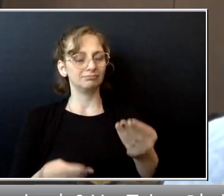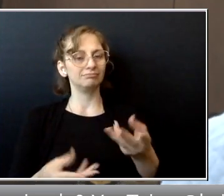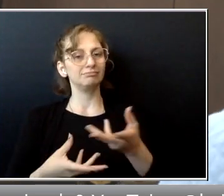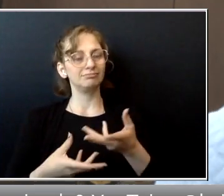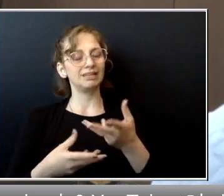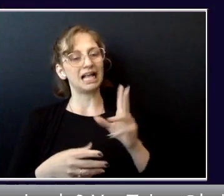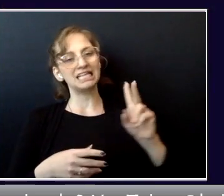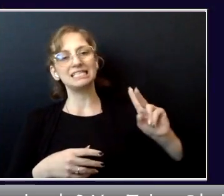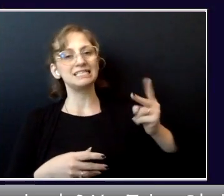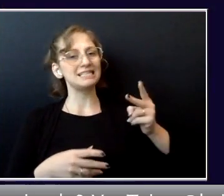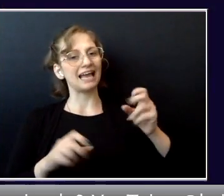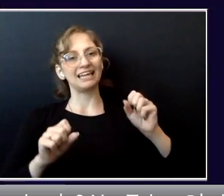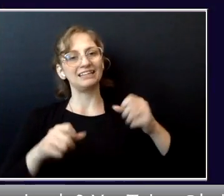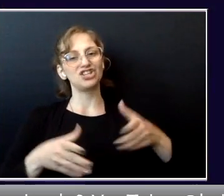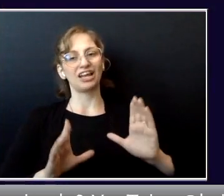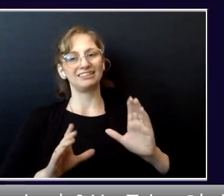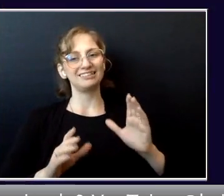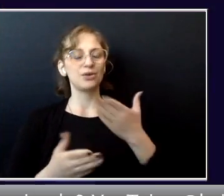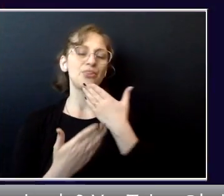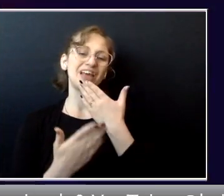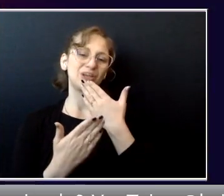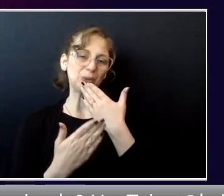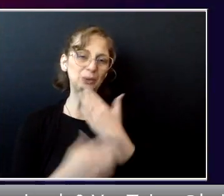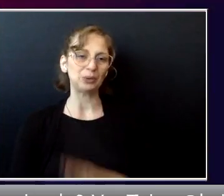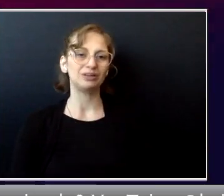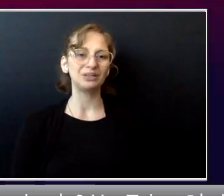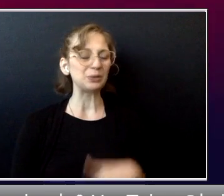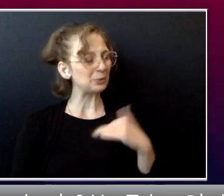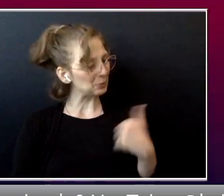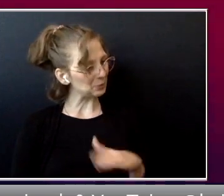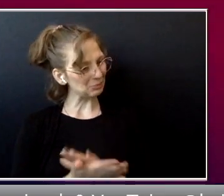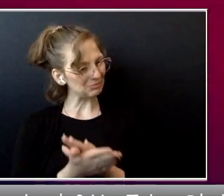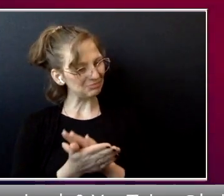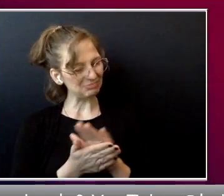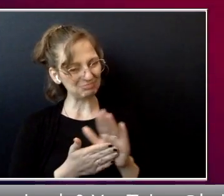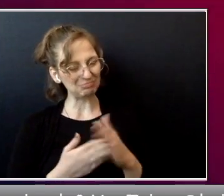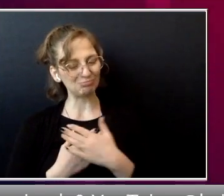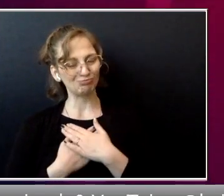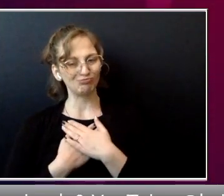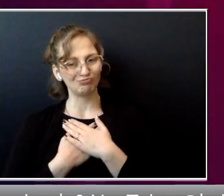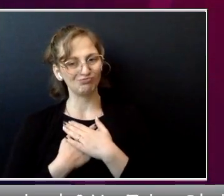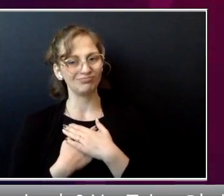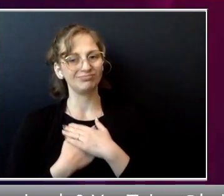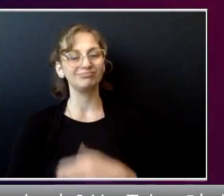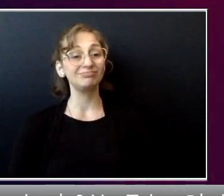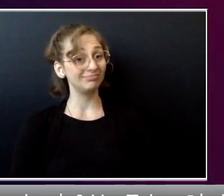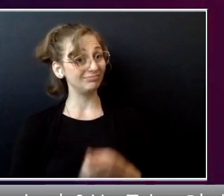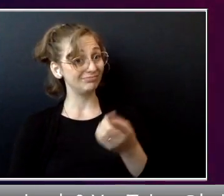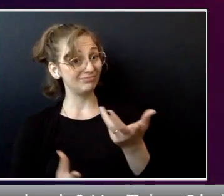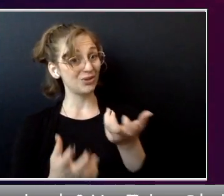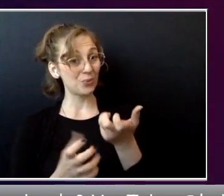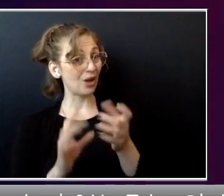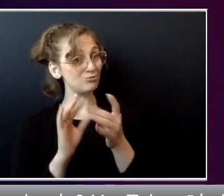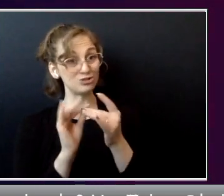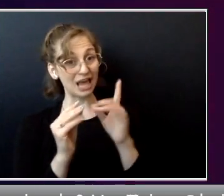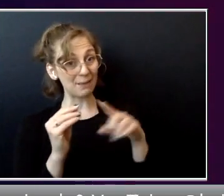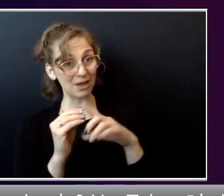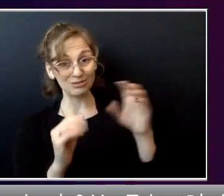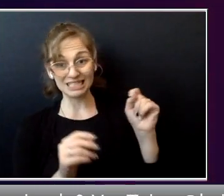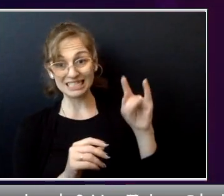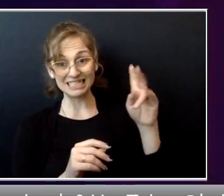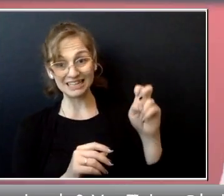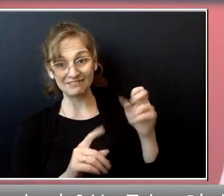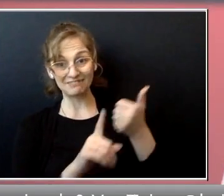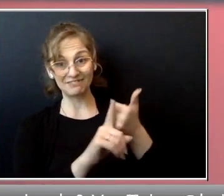and appreciative of that. Boy, that's nice. Nice to hear. Anything you want to say about Steve as a patient? Steve, so Steve